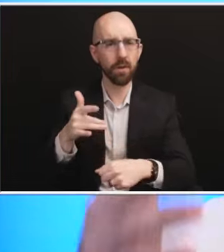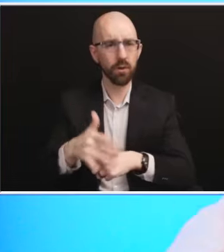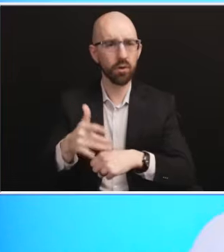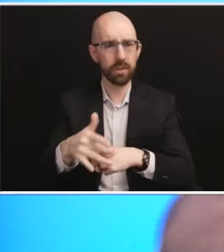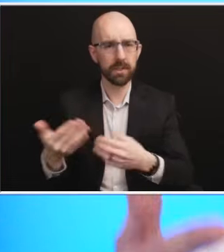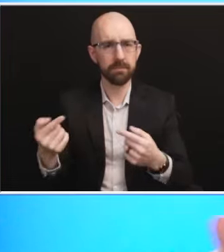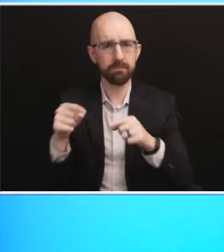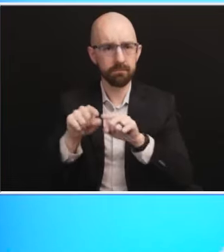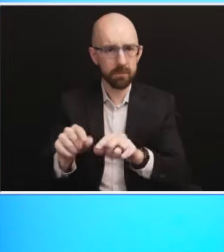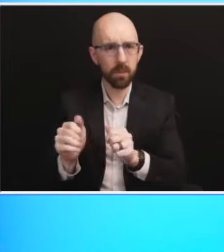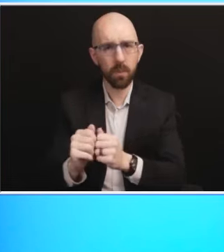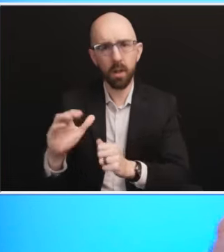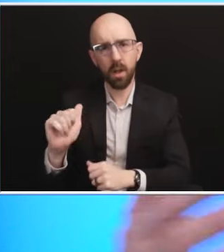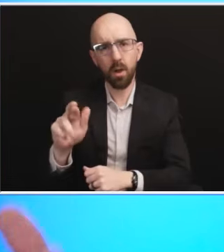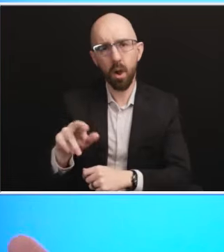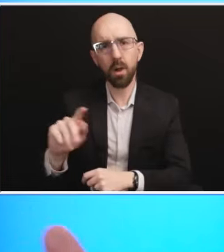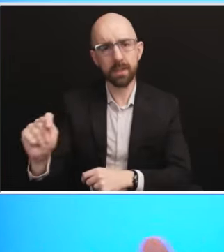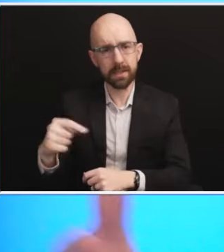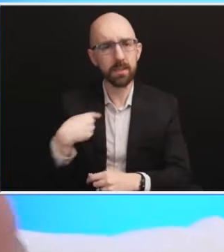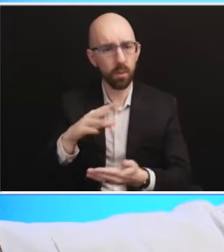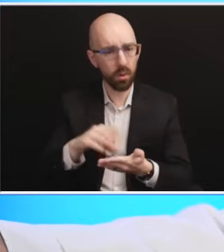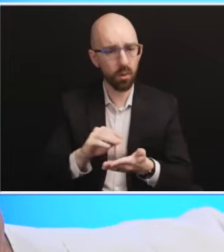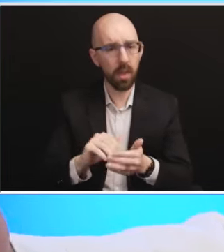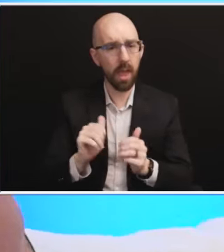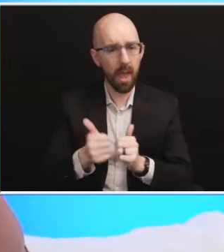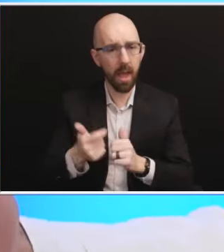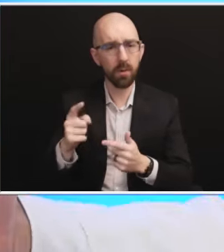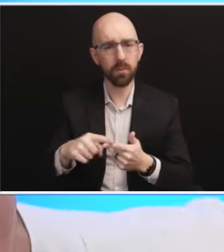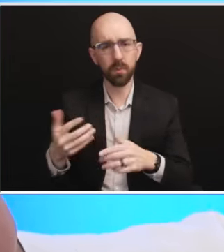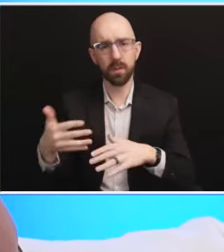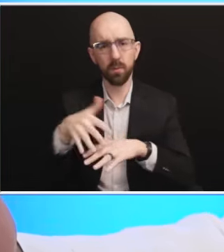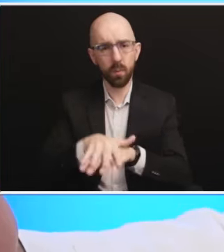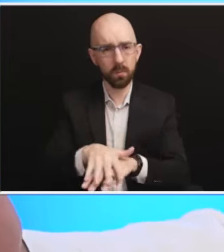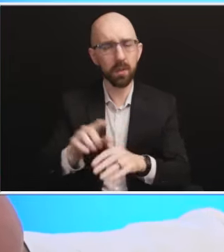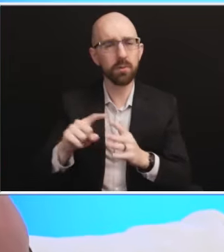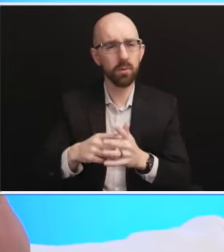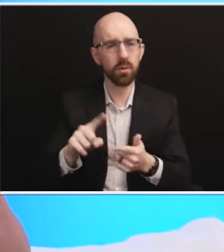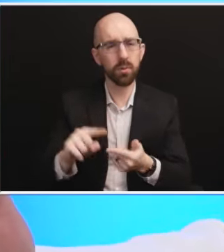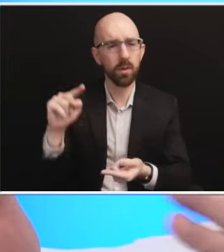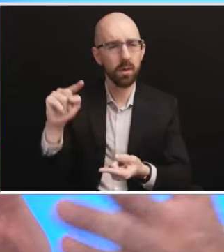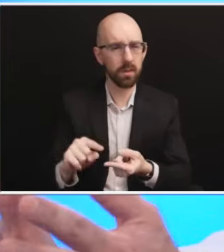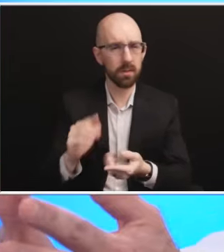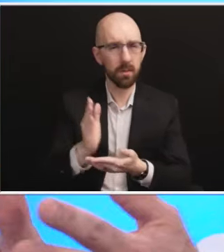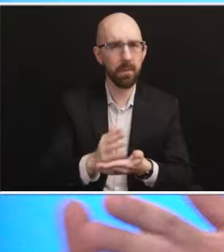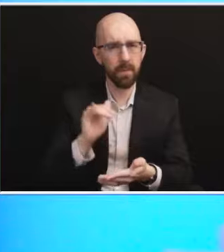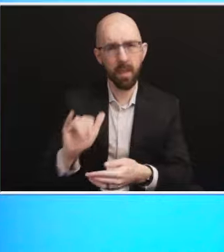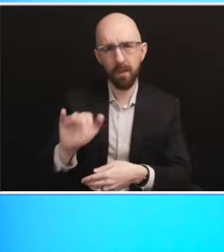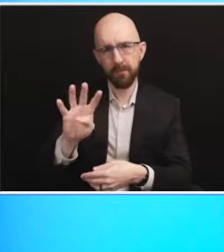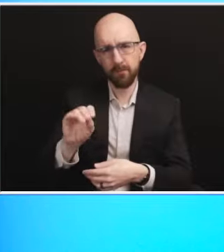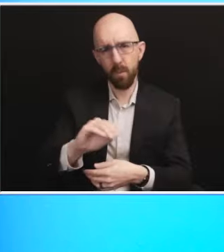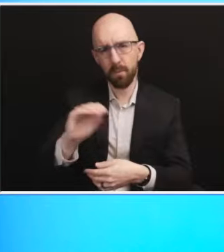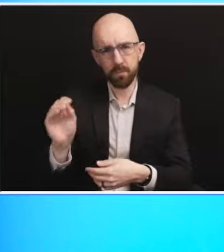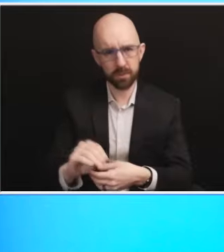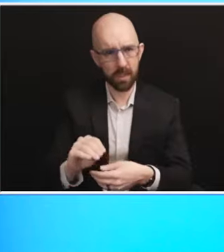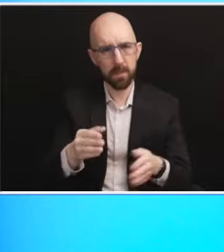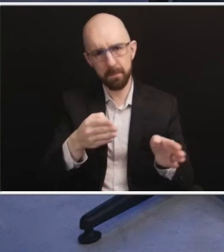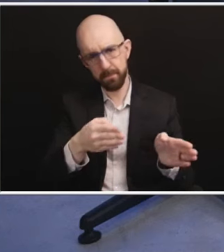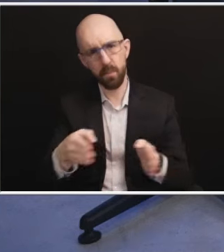So again, we're learning how we may be able to incorporate it to start to shave off some of that 40% and hopefully move the bar on those